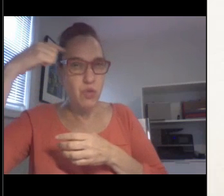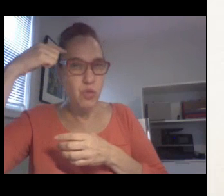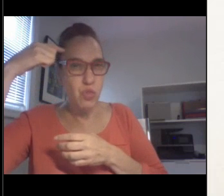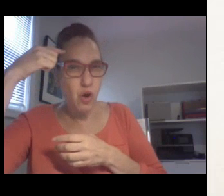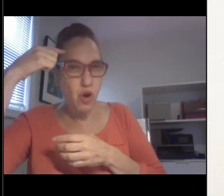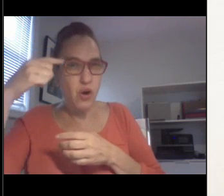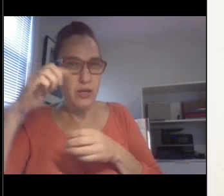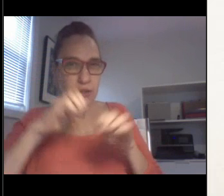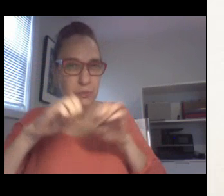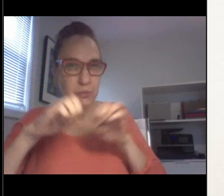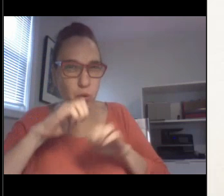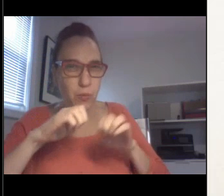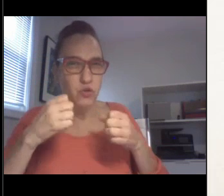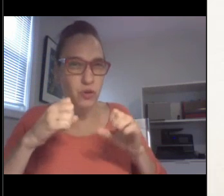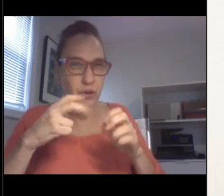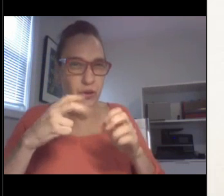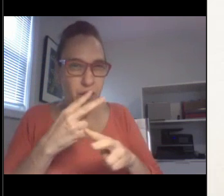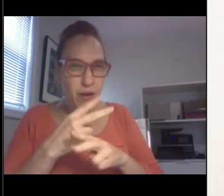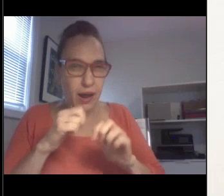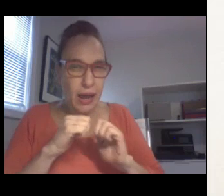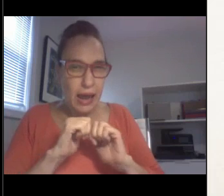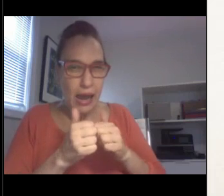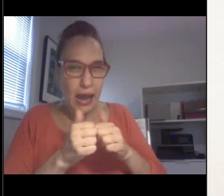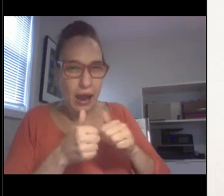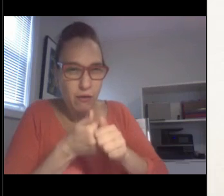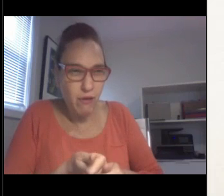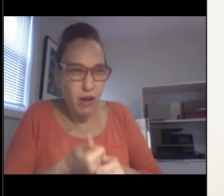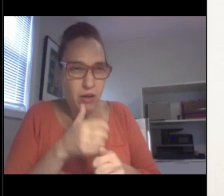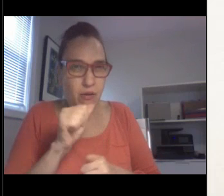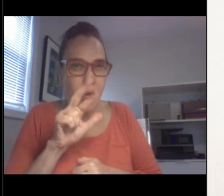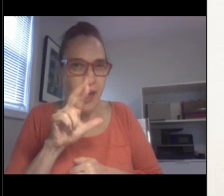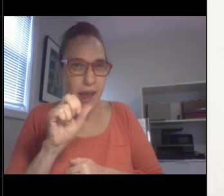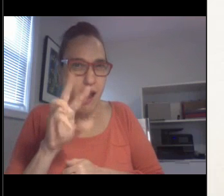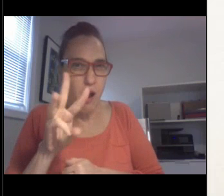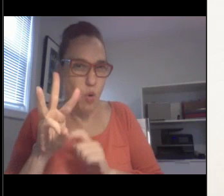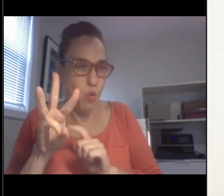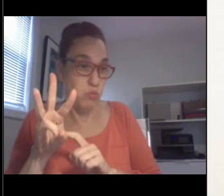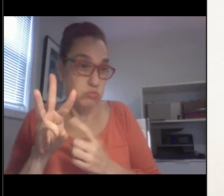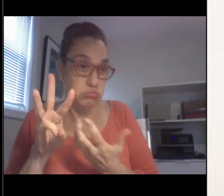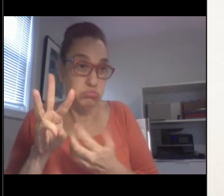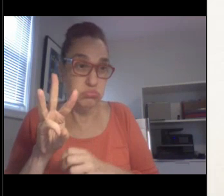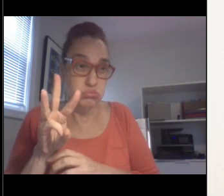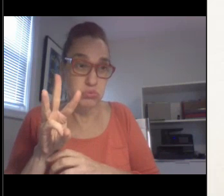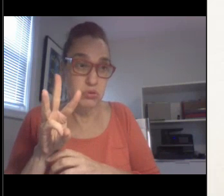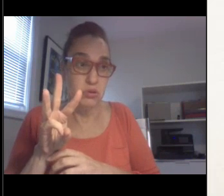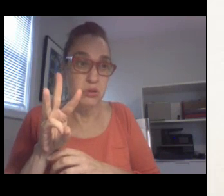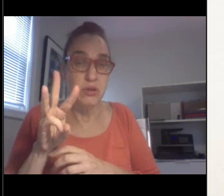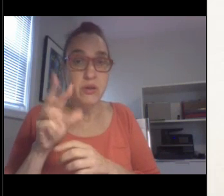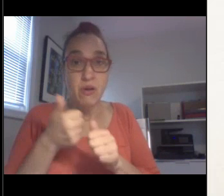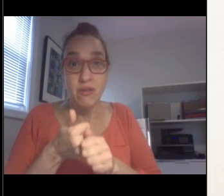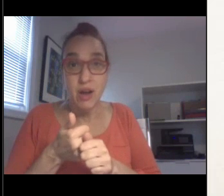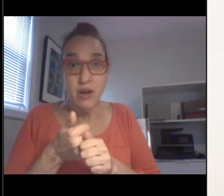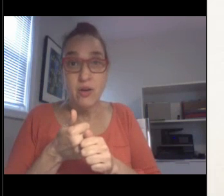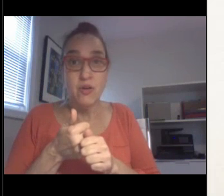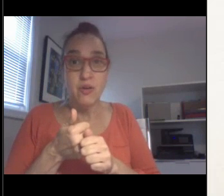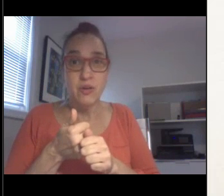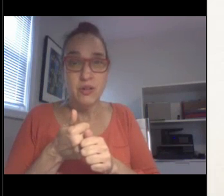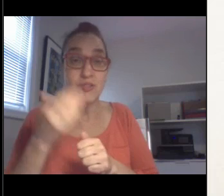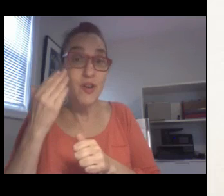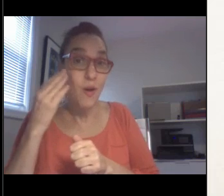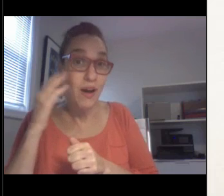arrow and the assumptions that goes into the idea of how to follow an arrow. If you are around all the people who know that an arrow